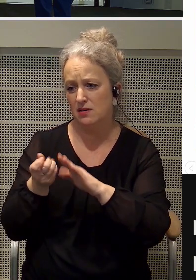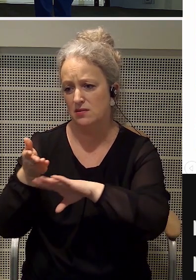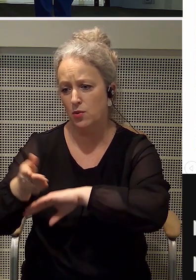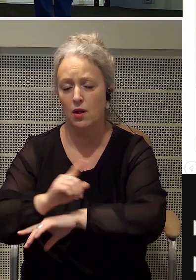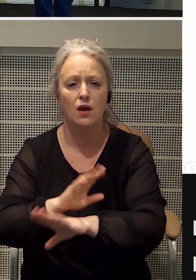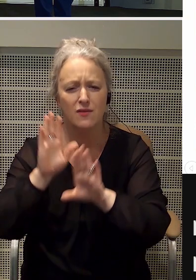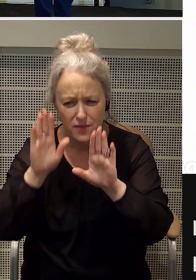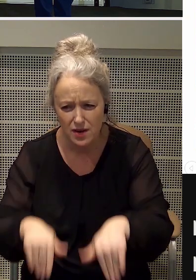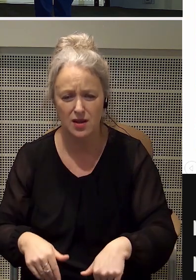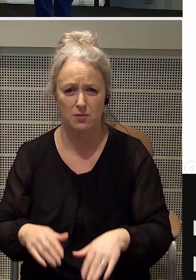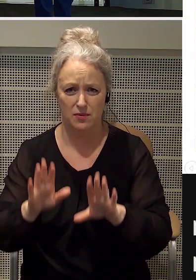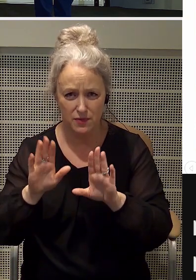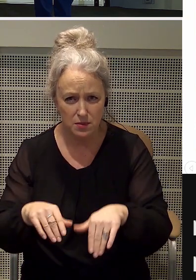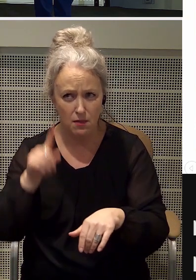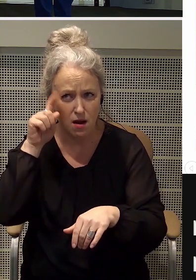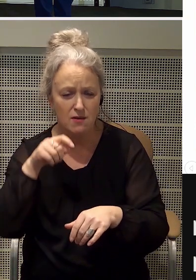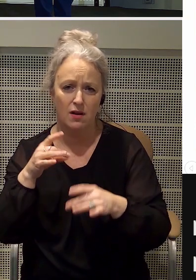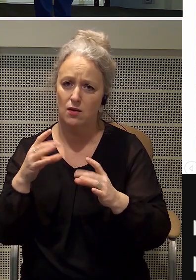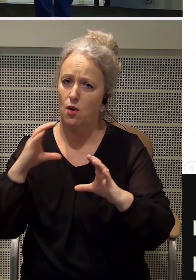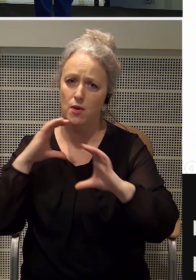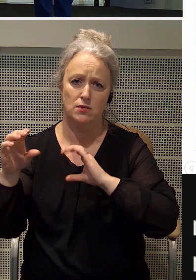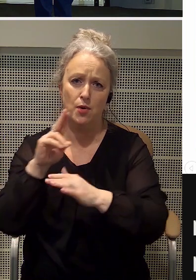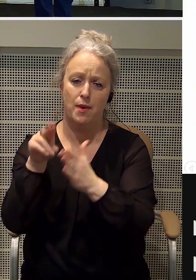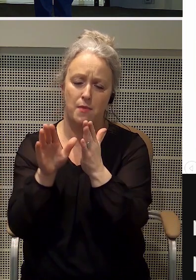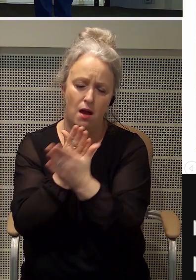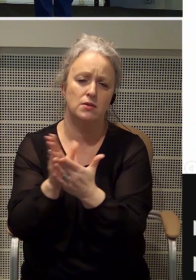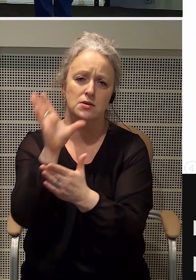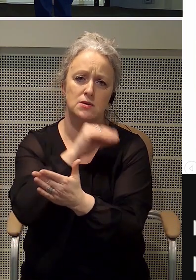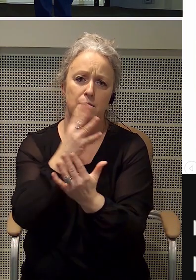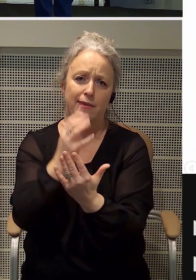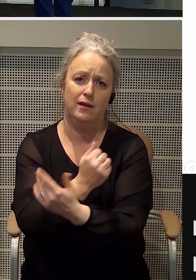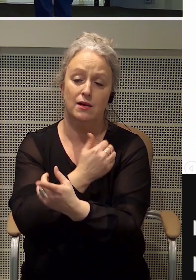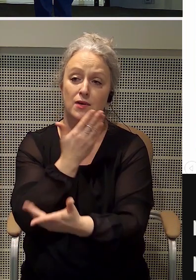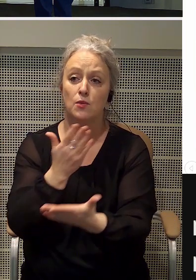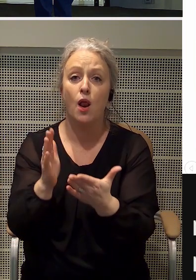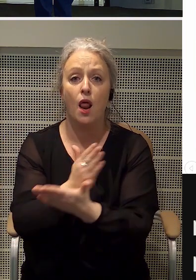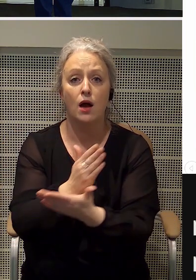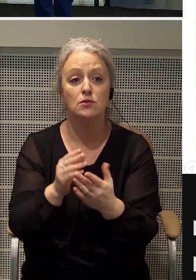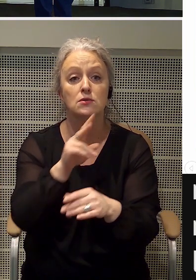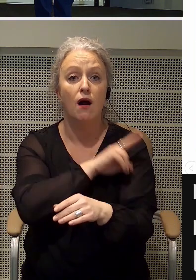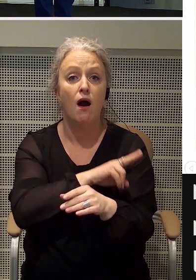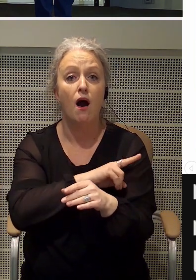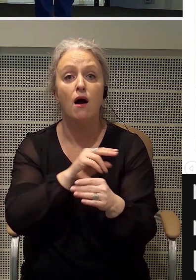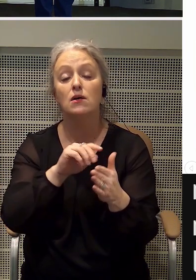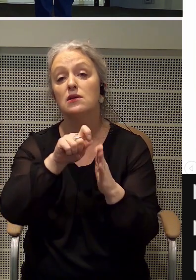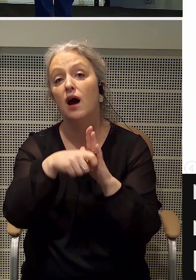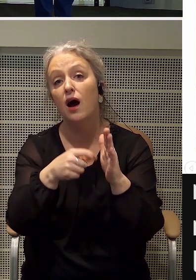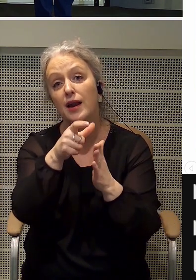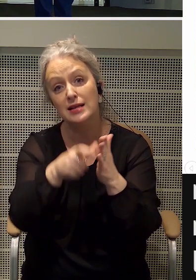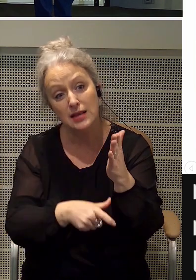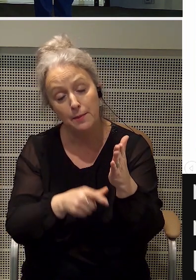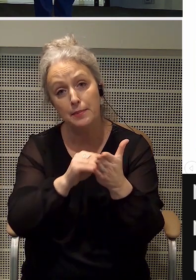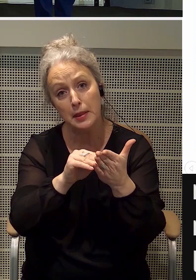why can't people aged 26 go to the health insurance fund? Why do they have to go to the